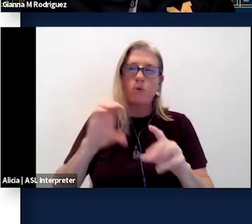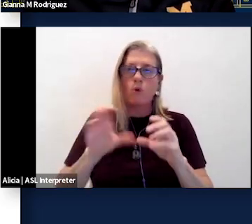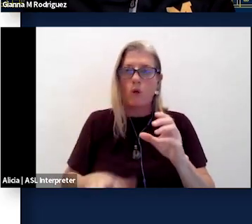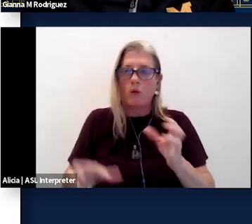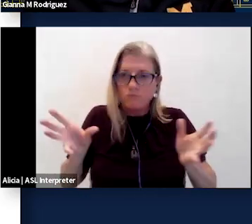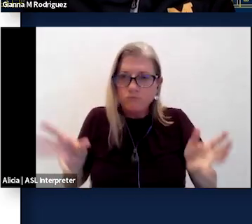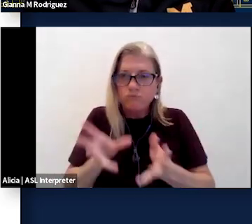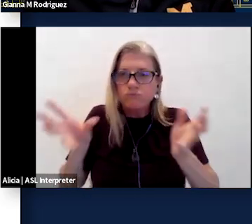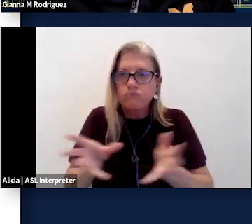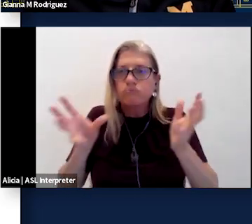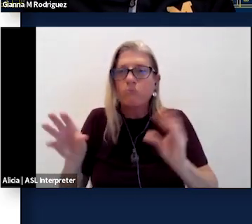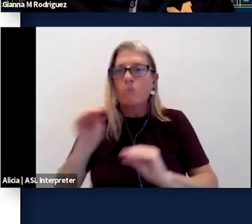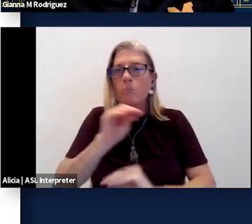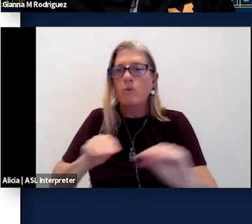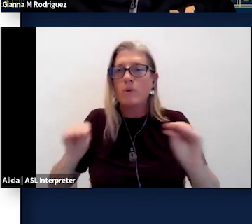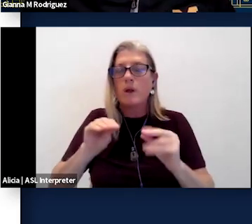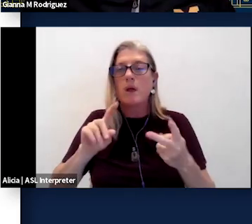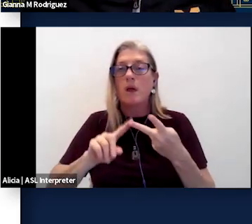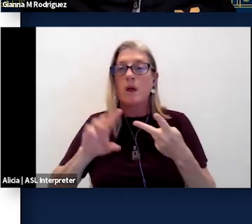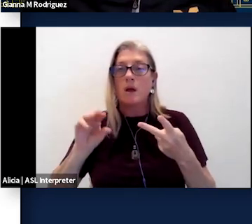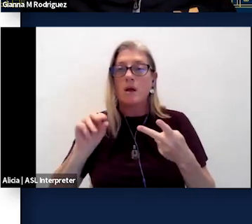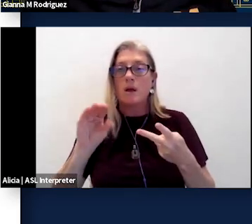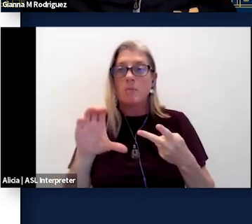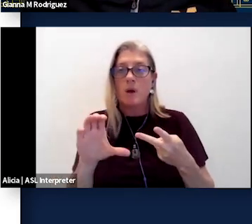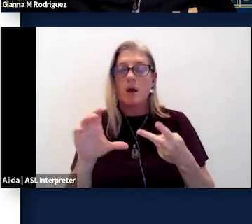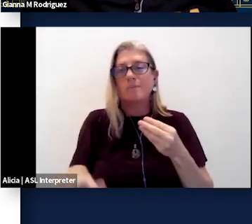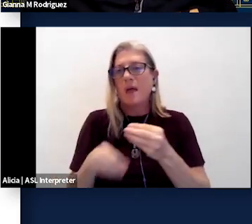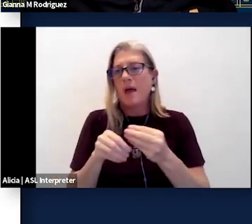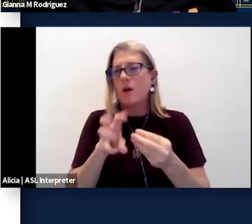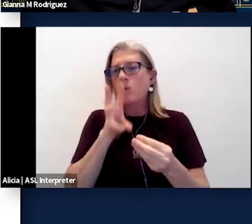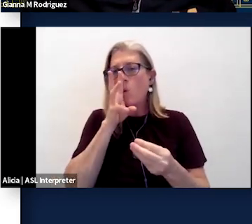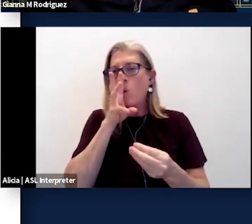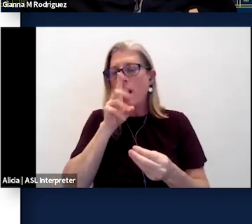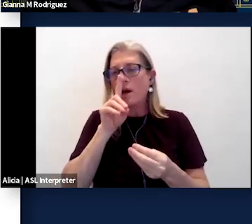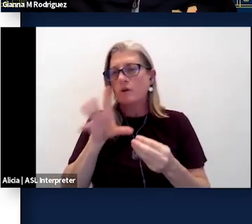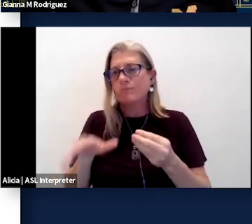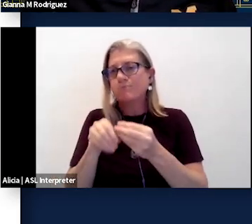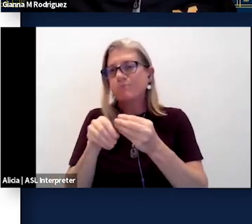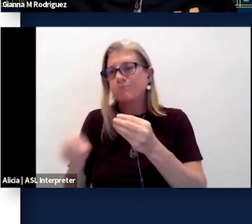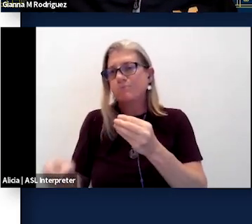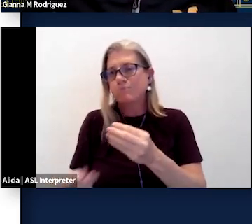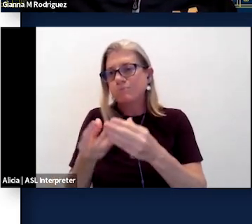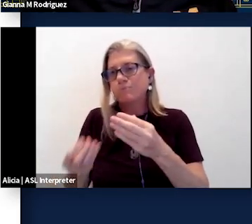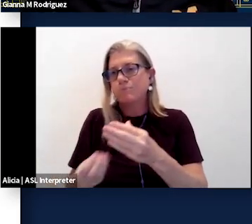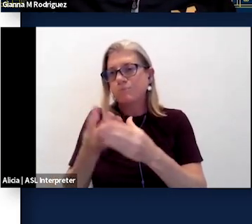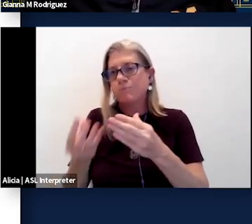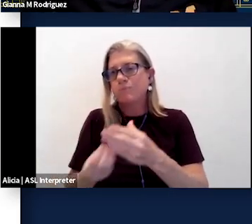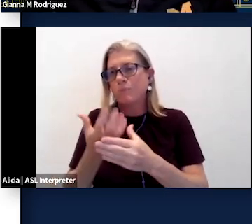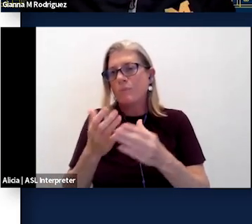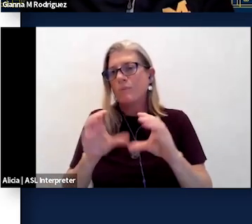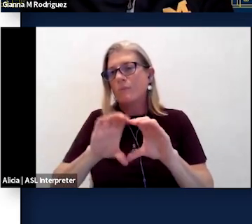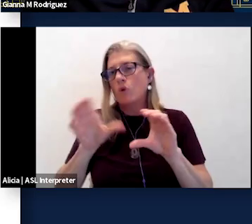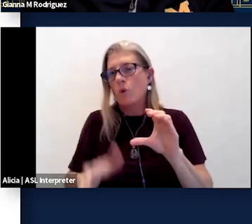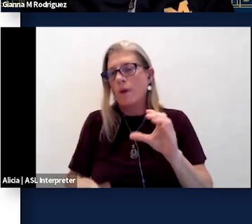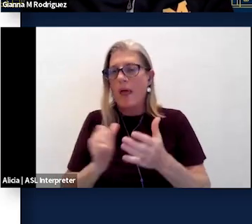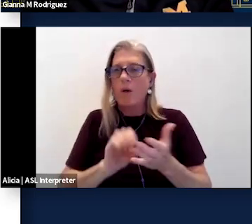okay? And the osmotics are the medications that add water to your stool to help the colon